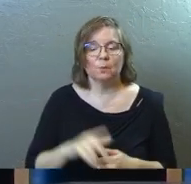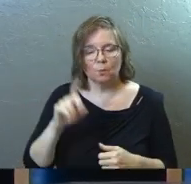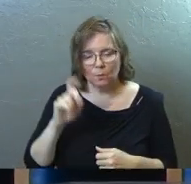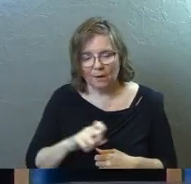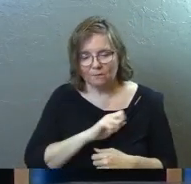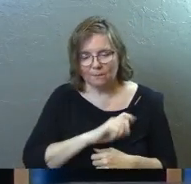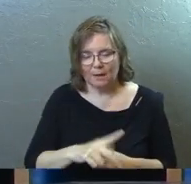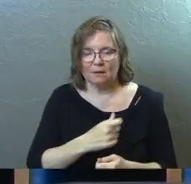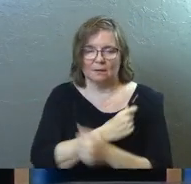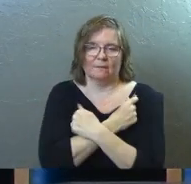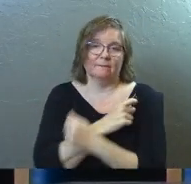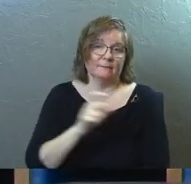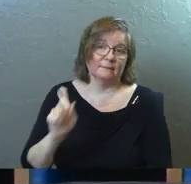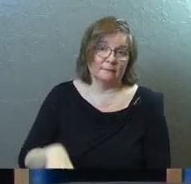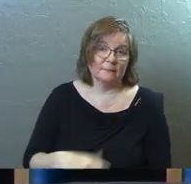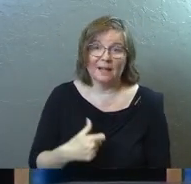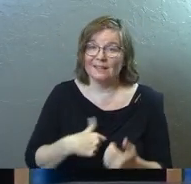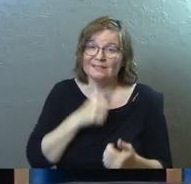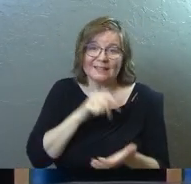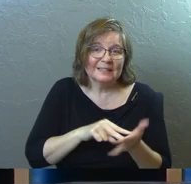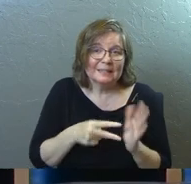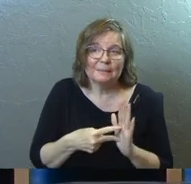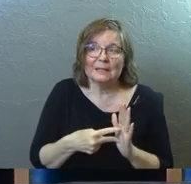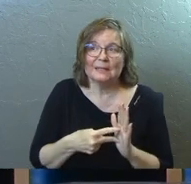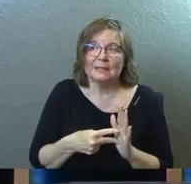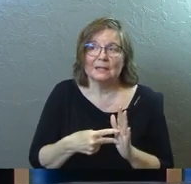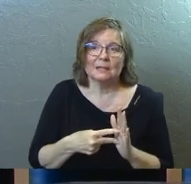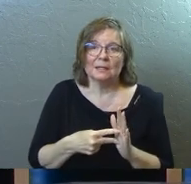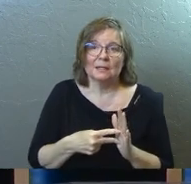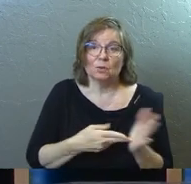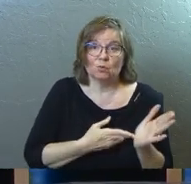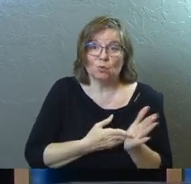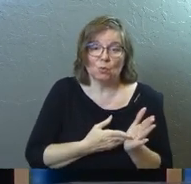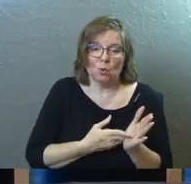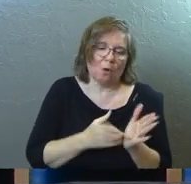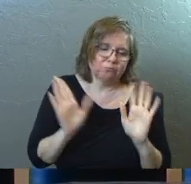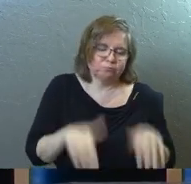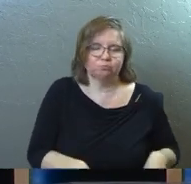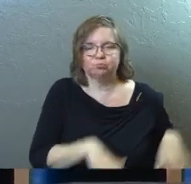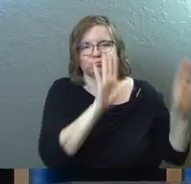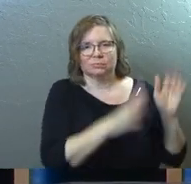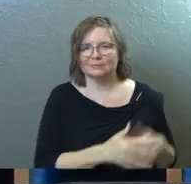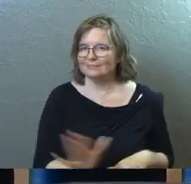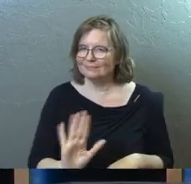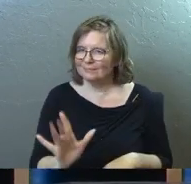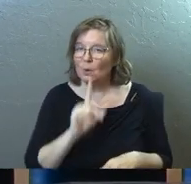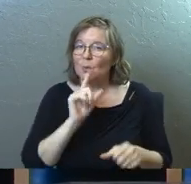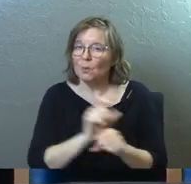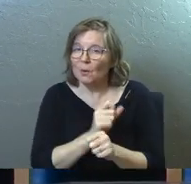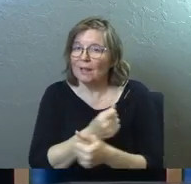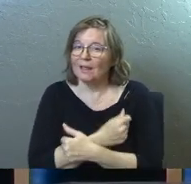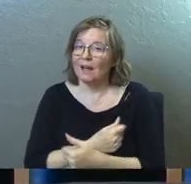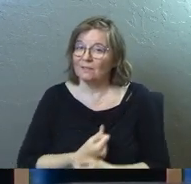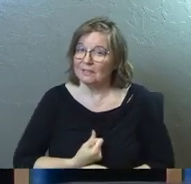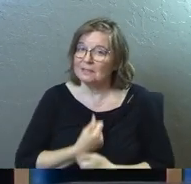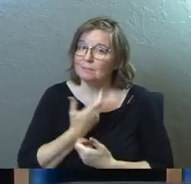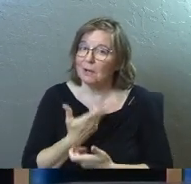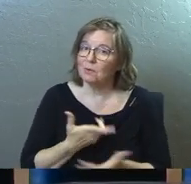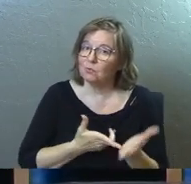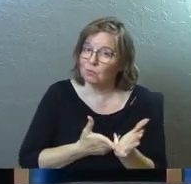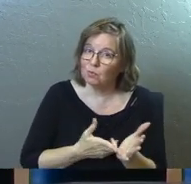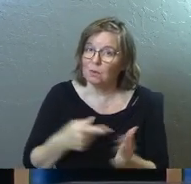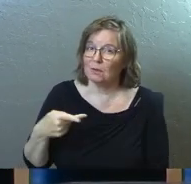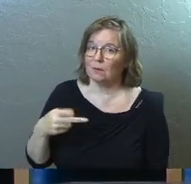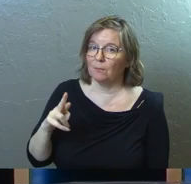We have to get back to love. And love doesn't mean a setting aside of truth, right? Real love expresses truth. Like Priscilla and